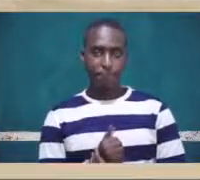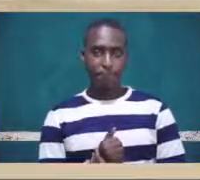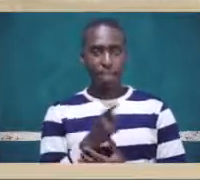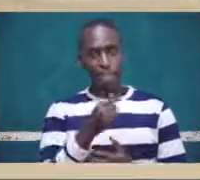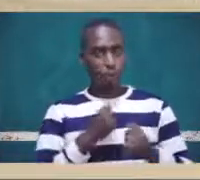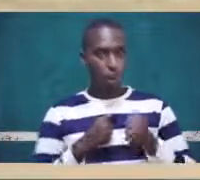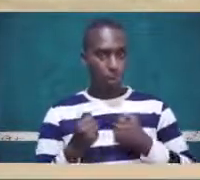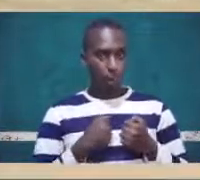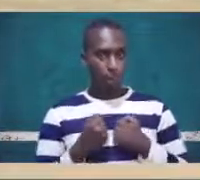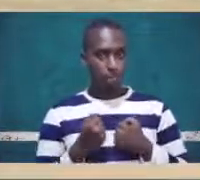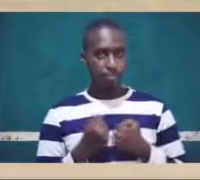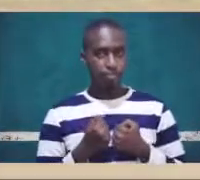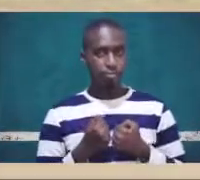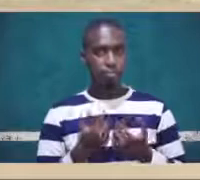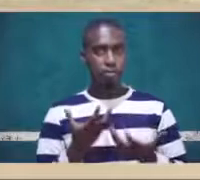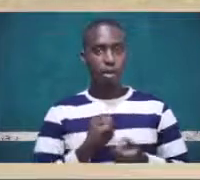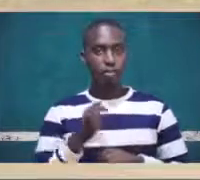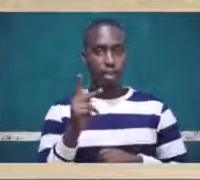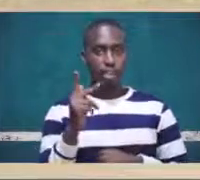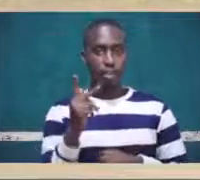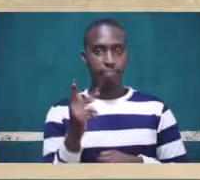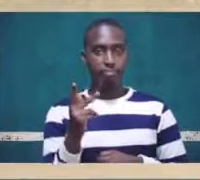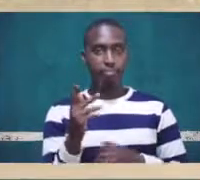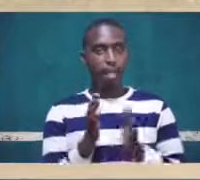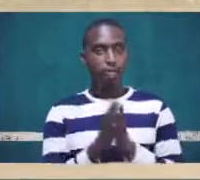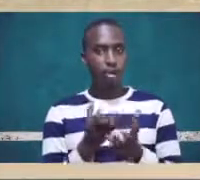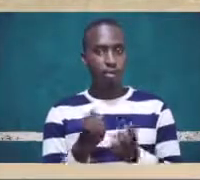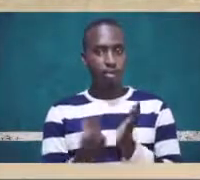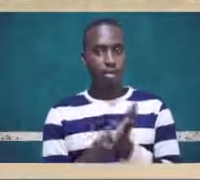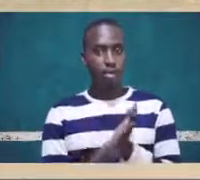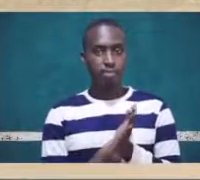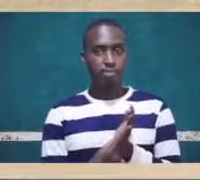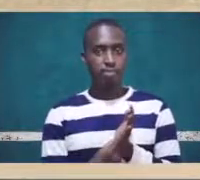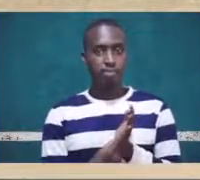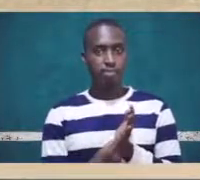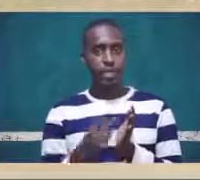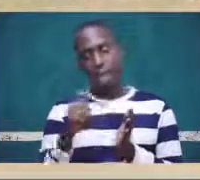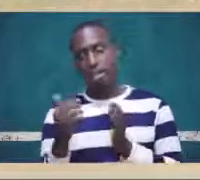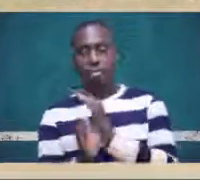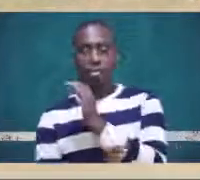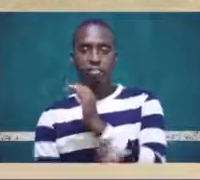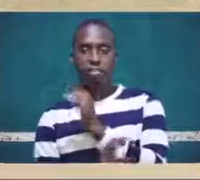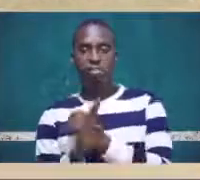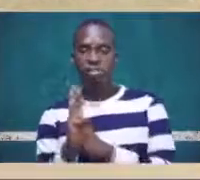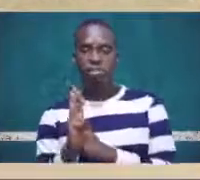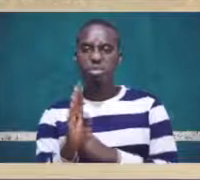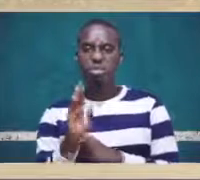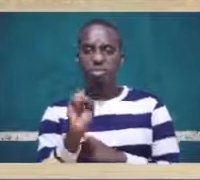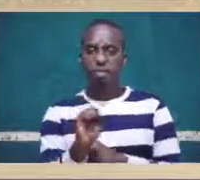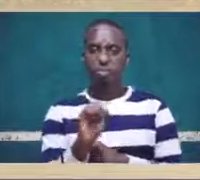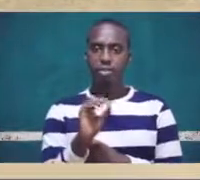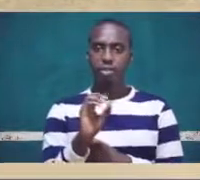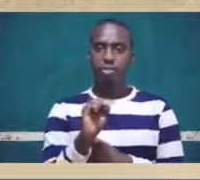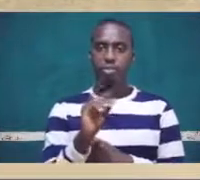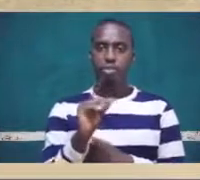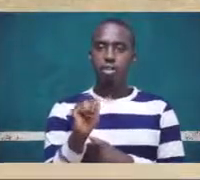is Rwanda, we have Kenya, and we have Uganda, and other countries like Burundi, South Sudan, and